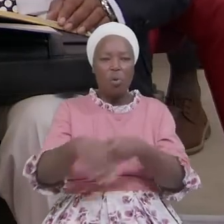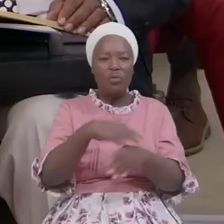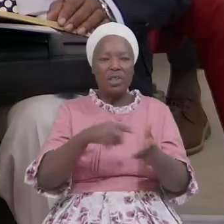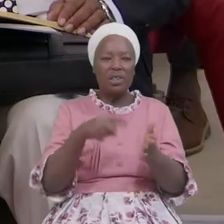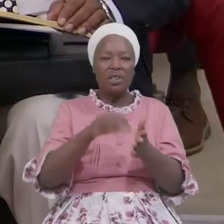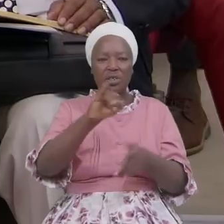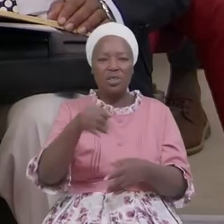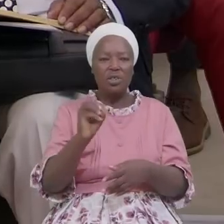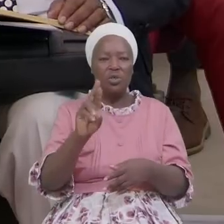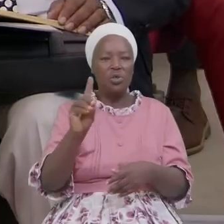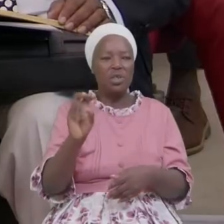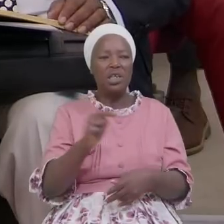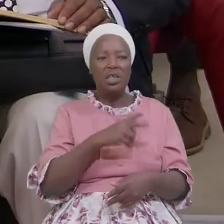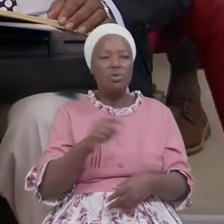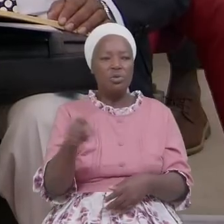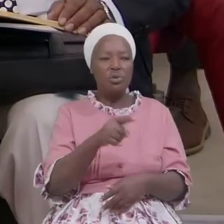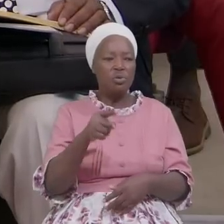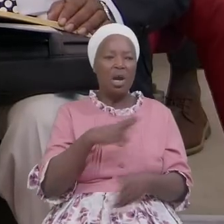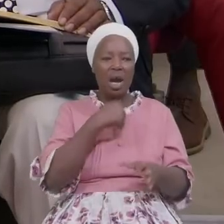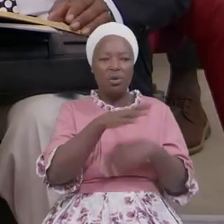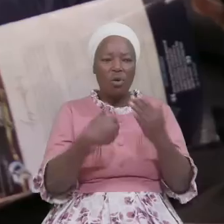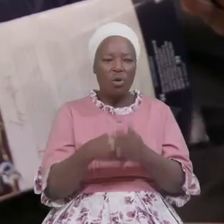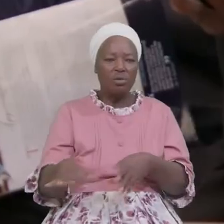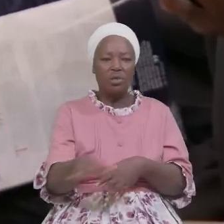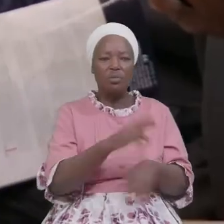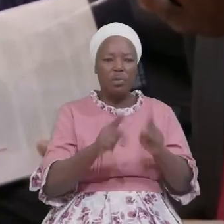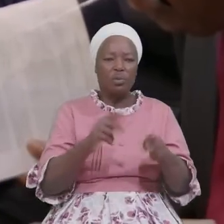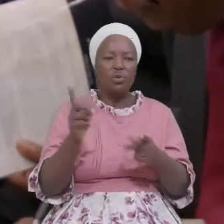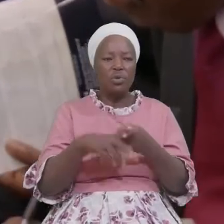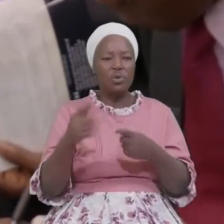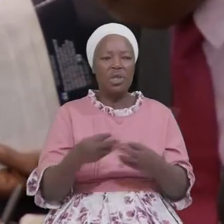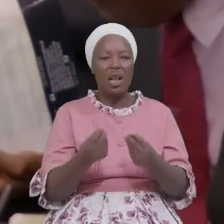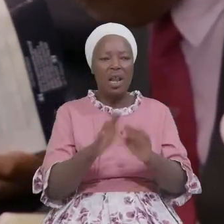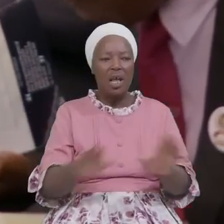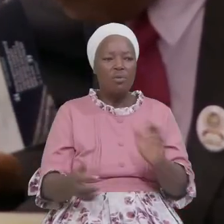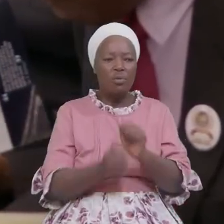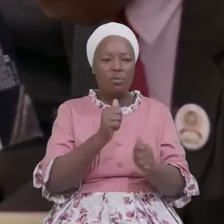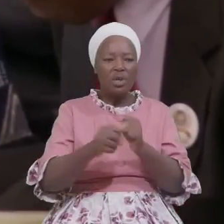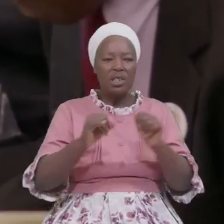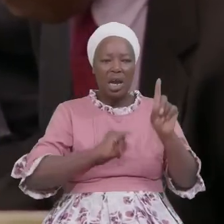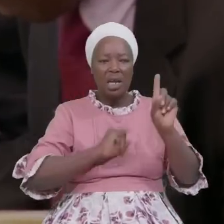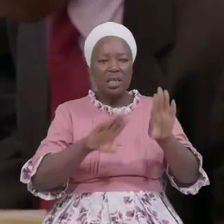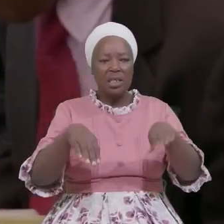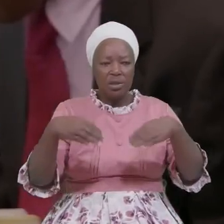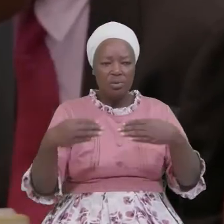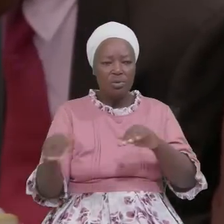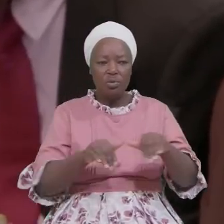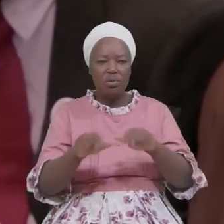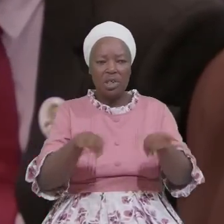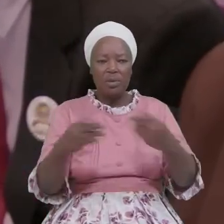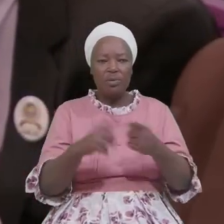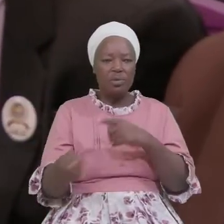Jordan, thou, and all these people unto the land which I do give to